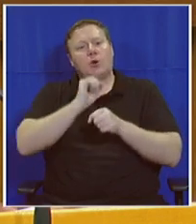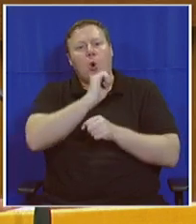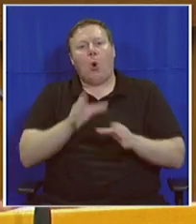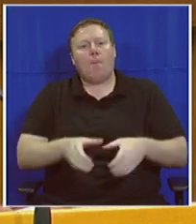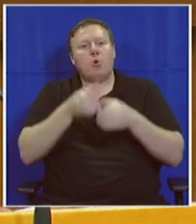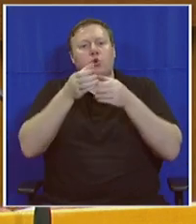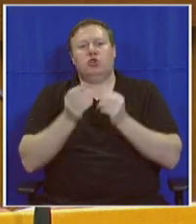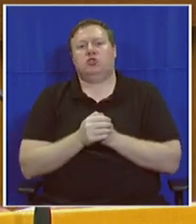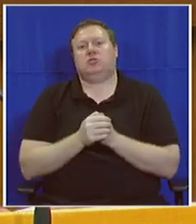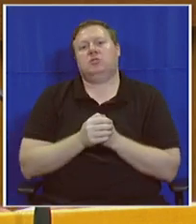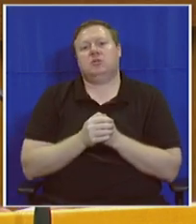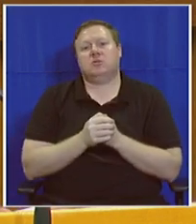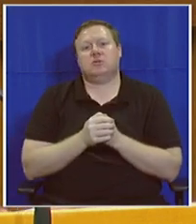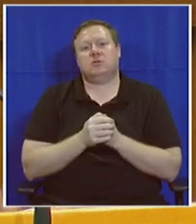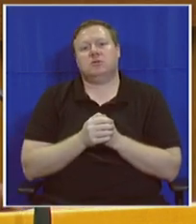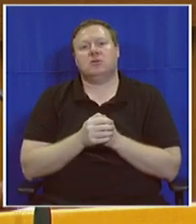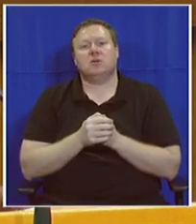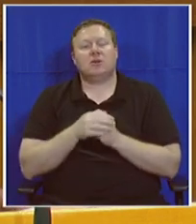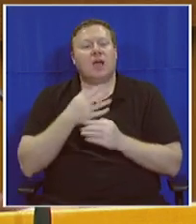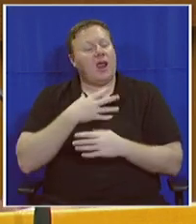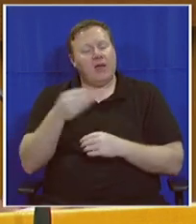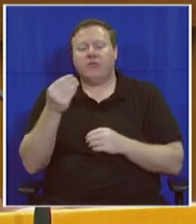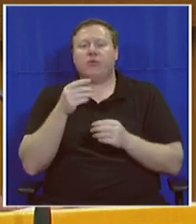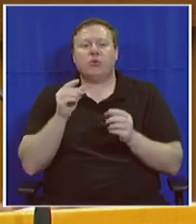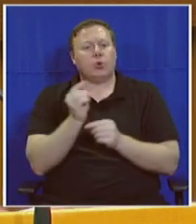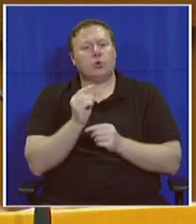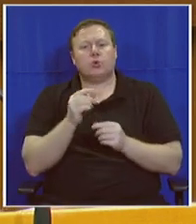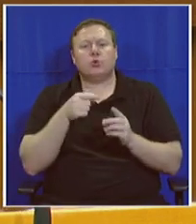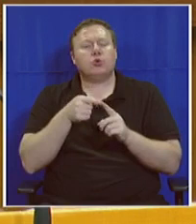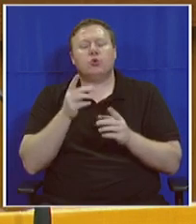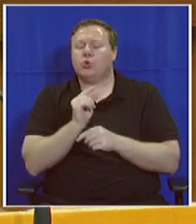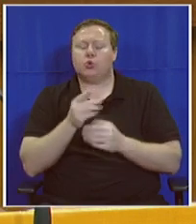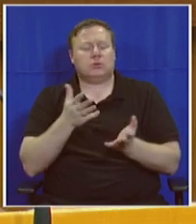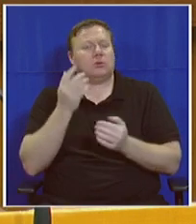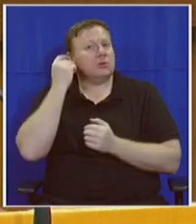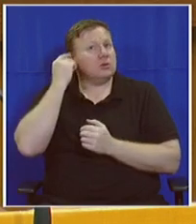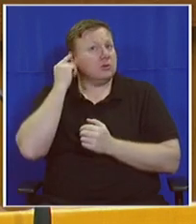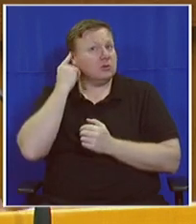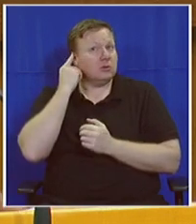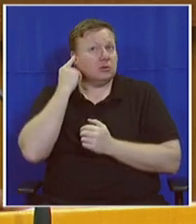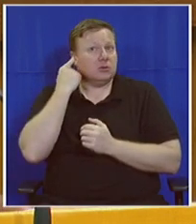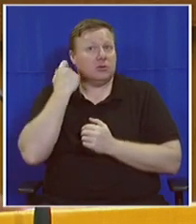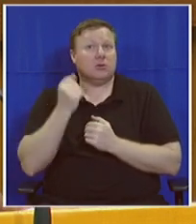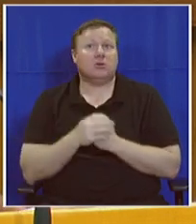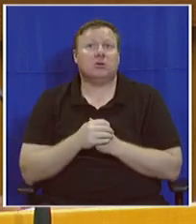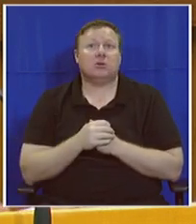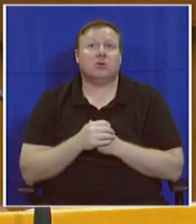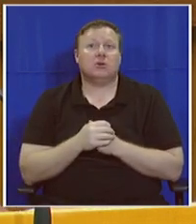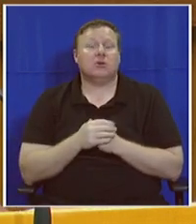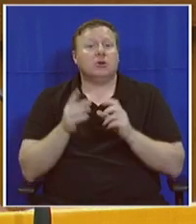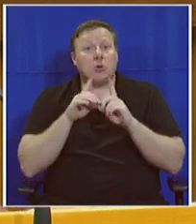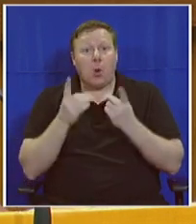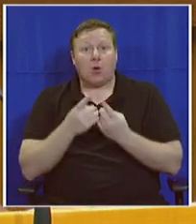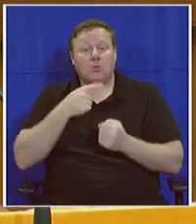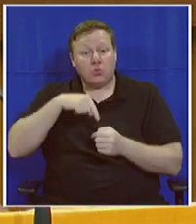soon. As a department, were enjoying her vibrancy and